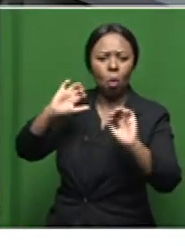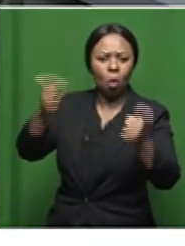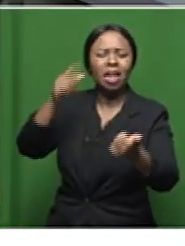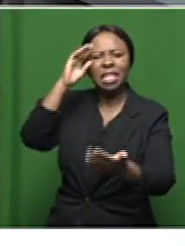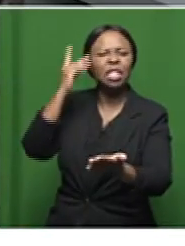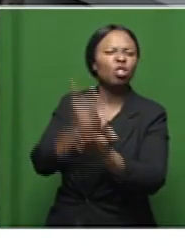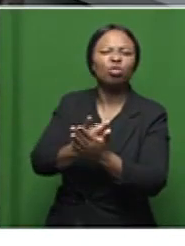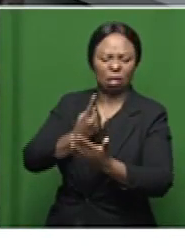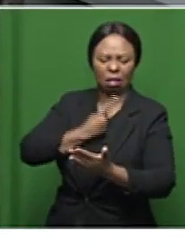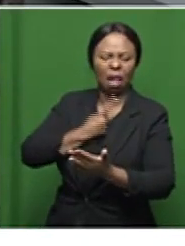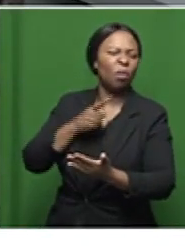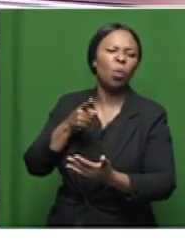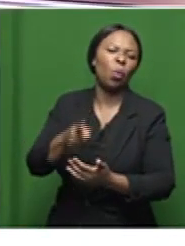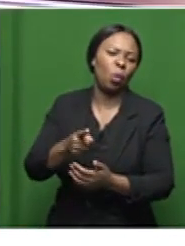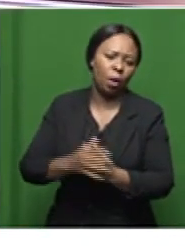decision for them.